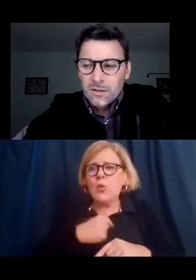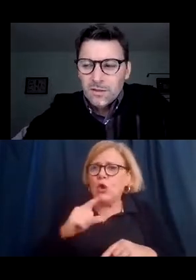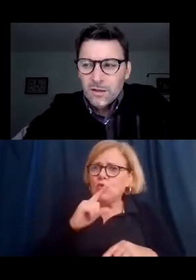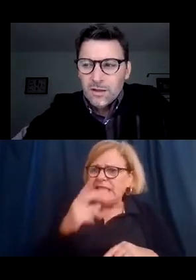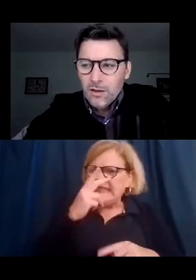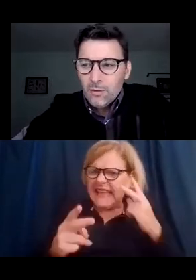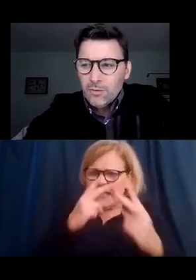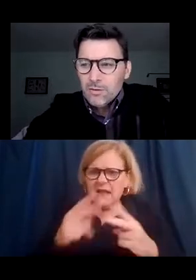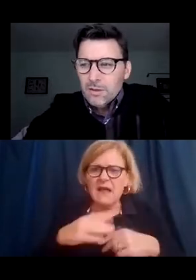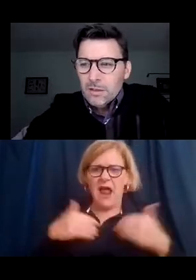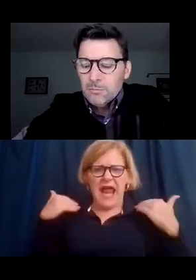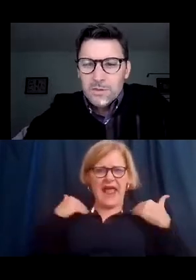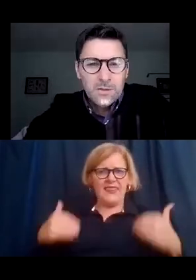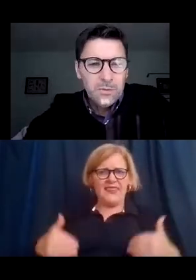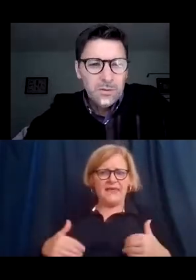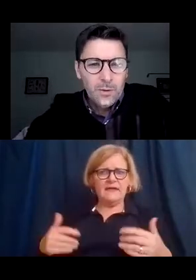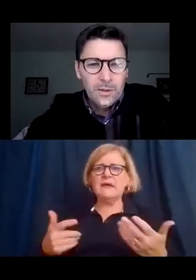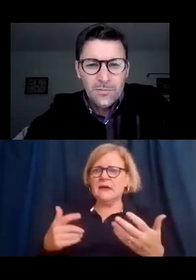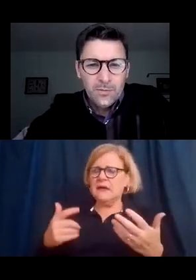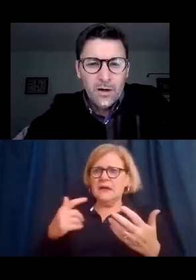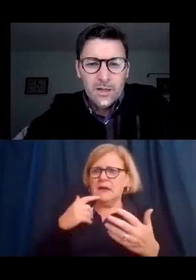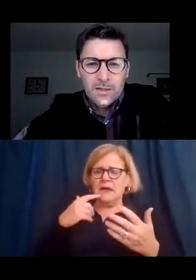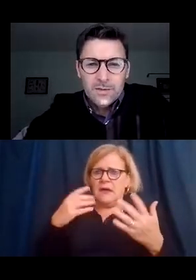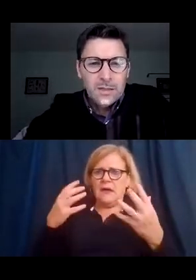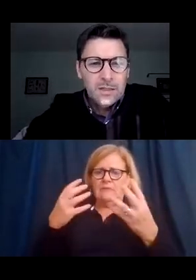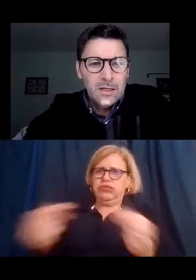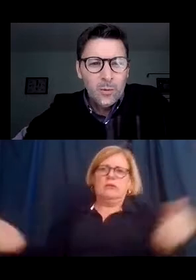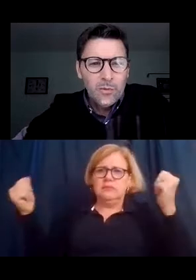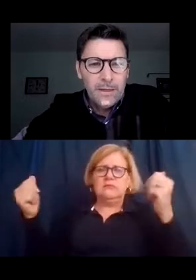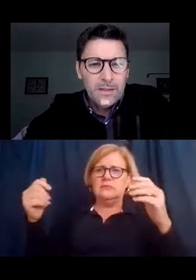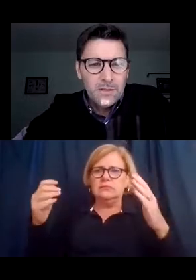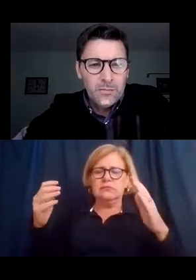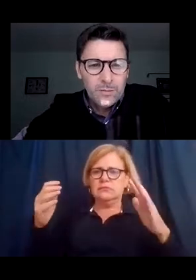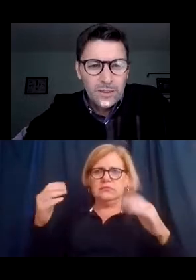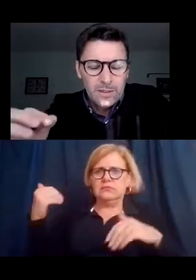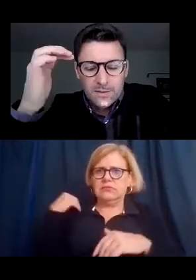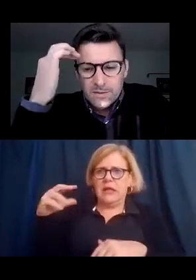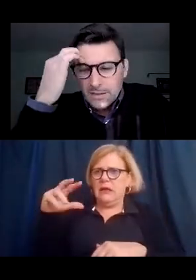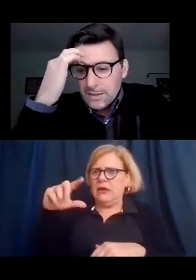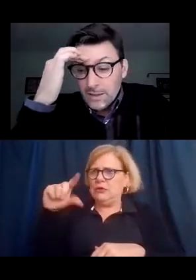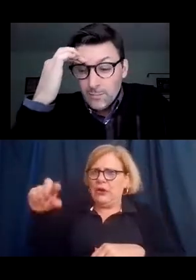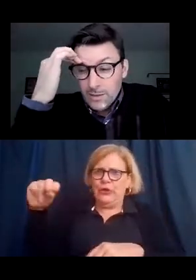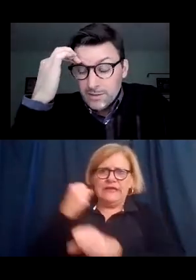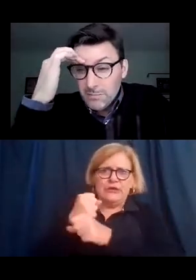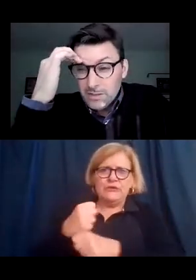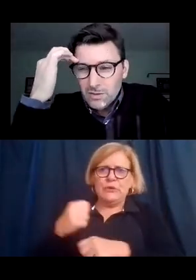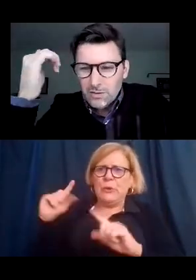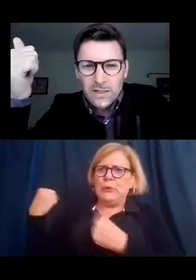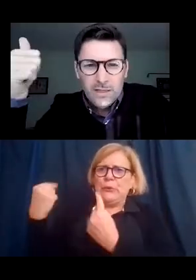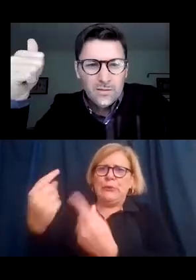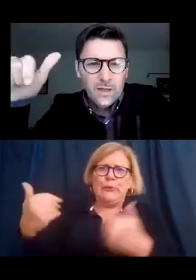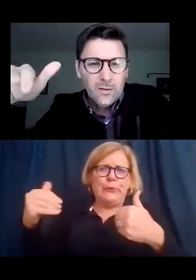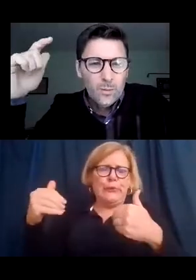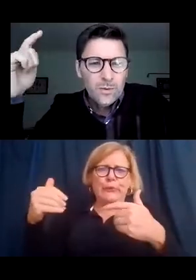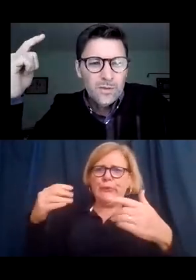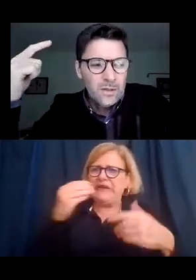seeing our health disappear right before our eyes. Over the past several decades, as I mentioned, our